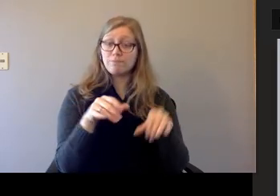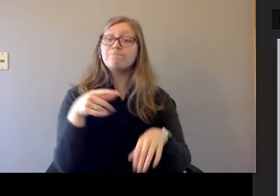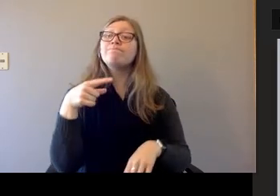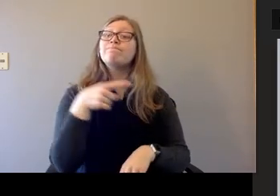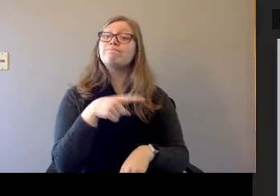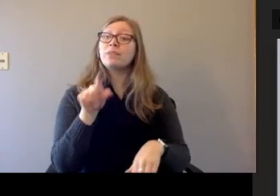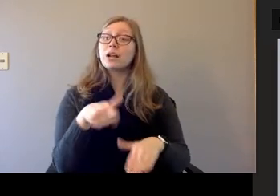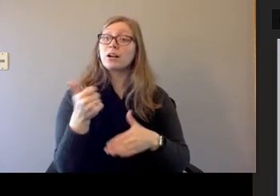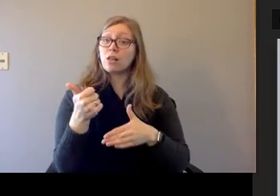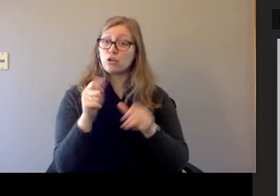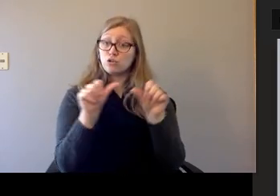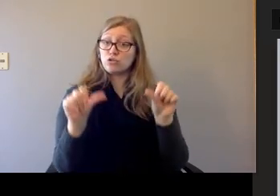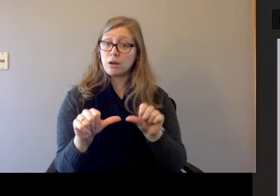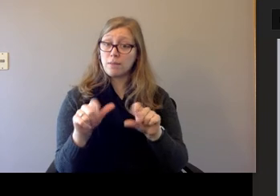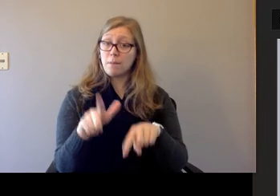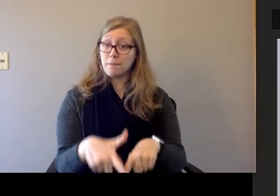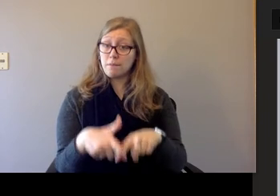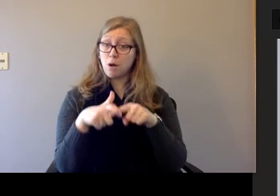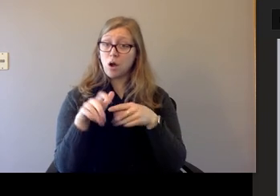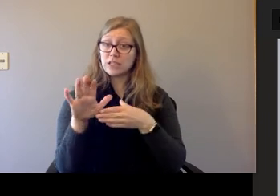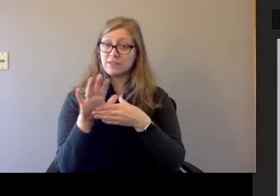your video